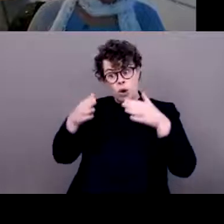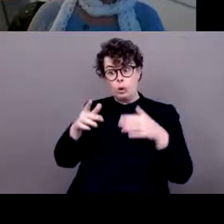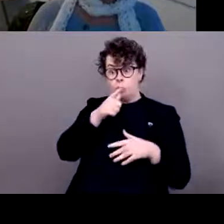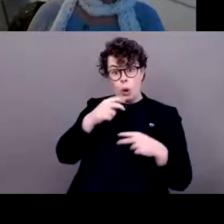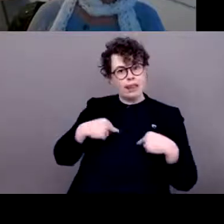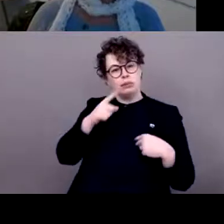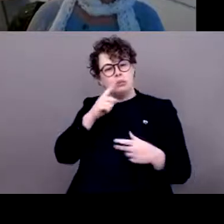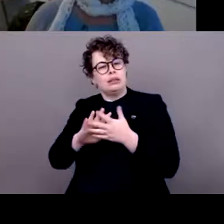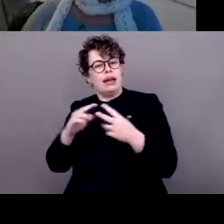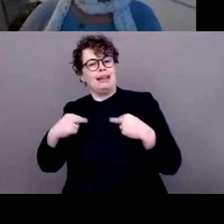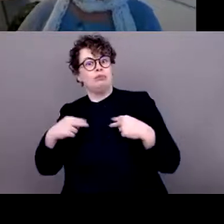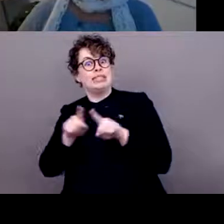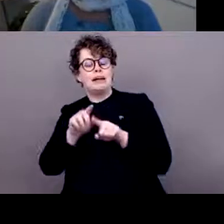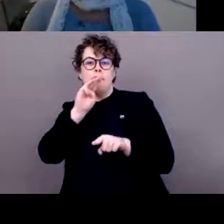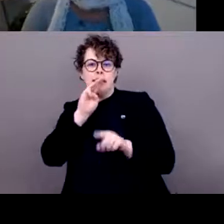language.